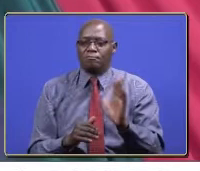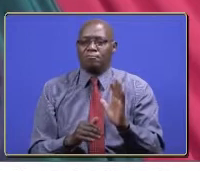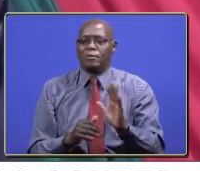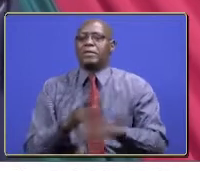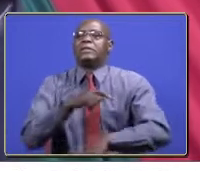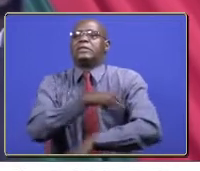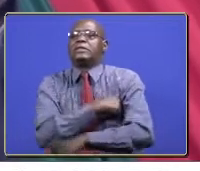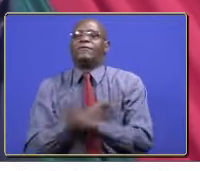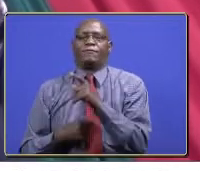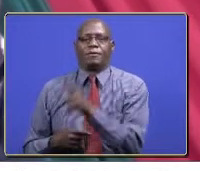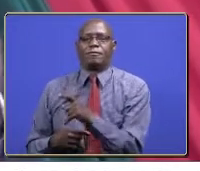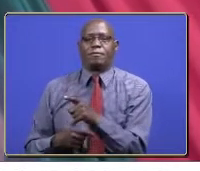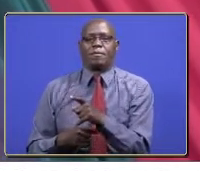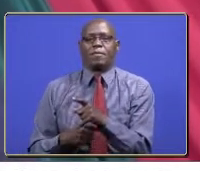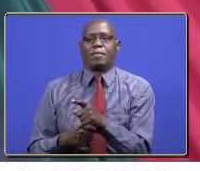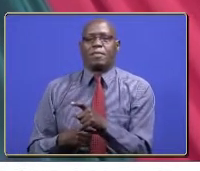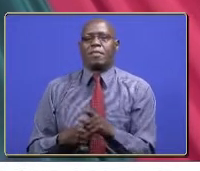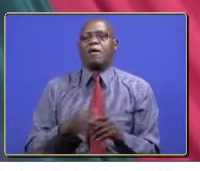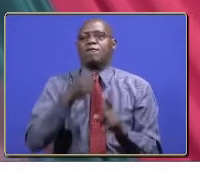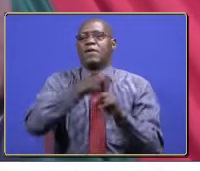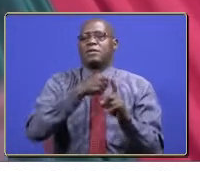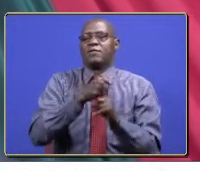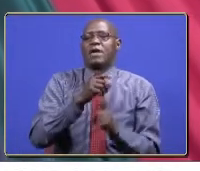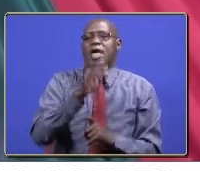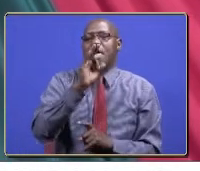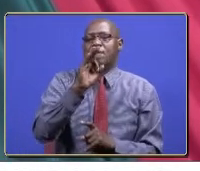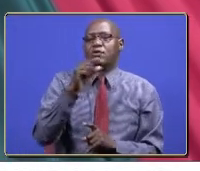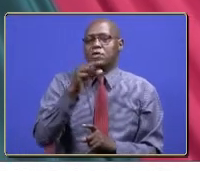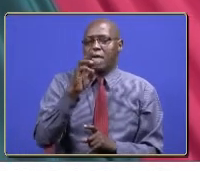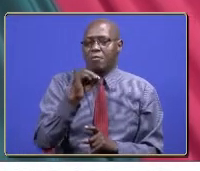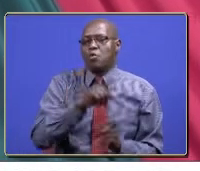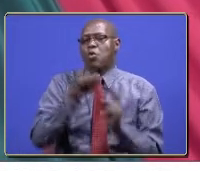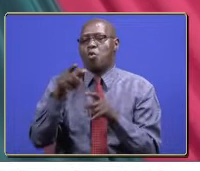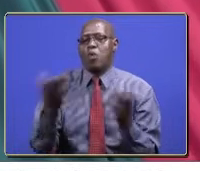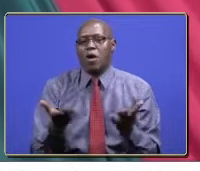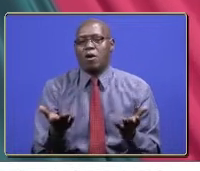Ikienda kwa fighting FGM and the gender violence, tunaenda kwa nani?